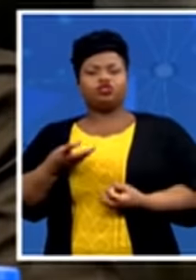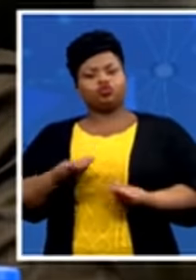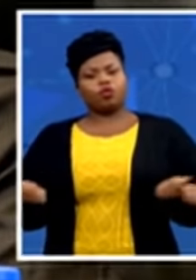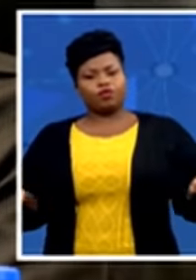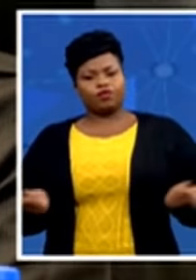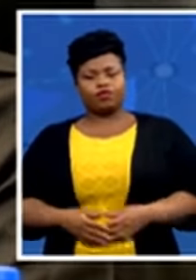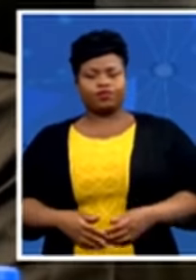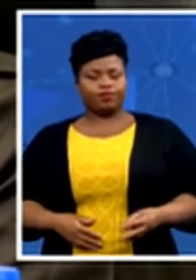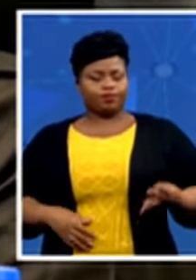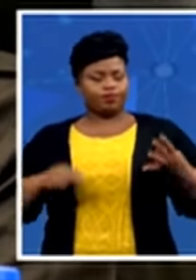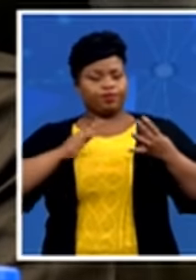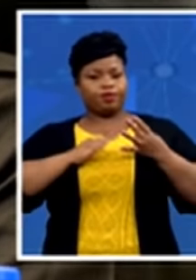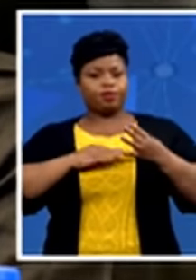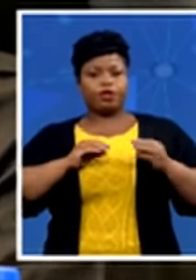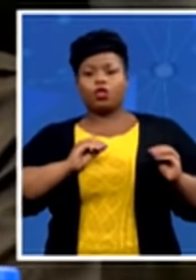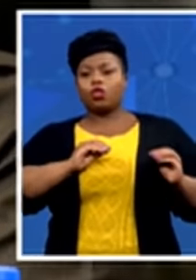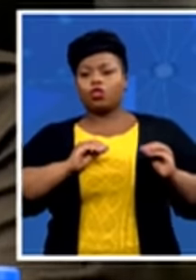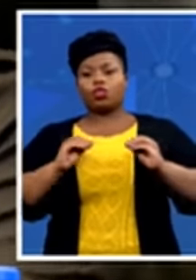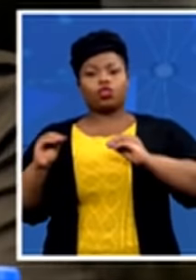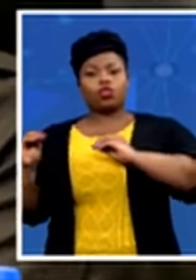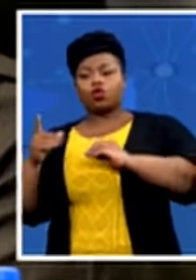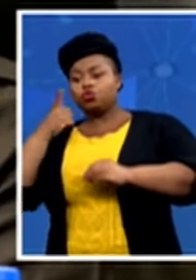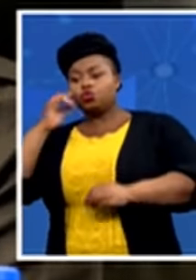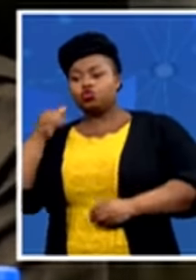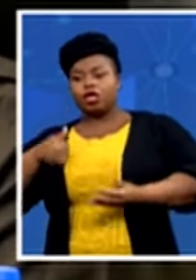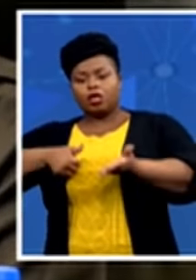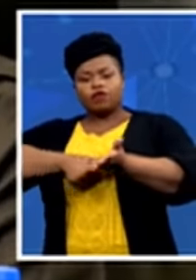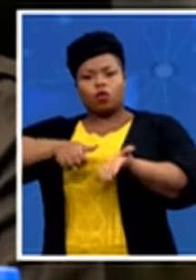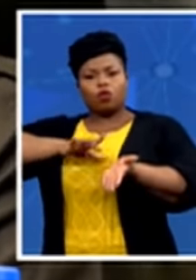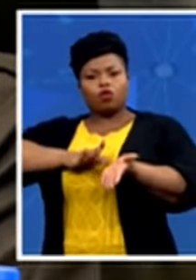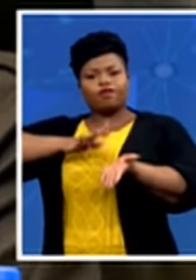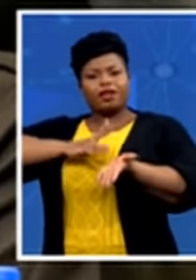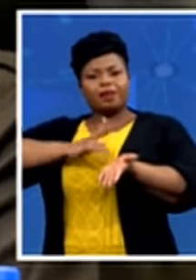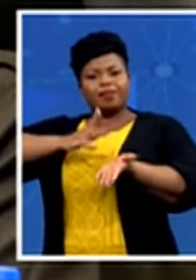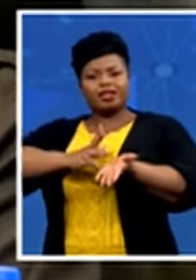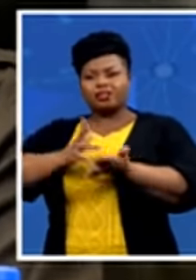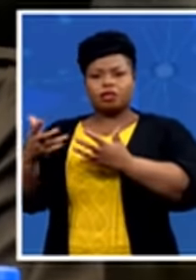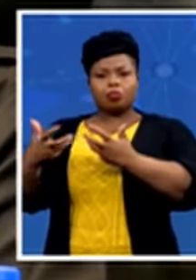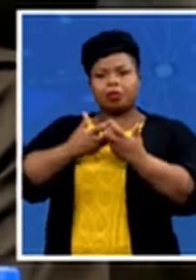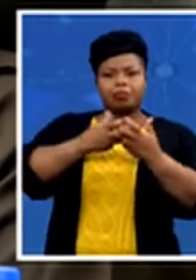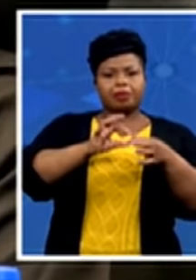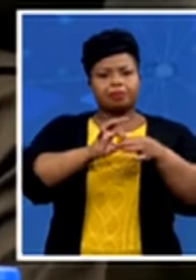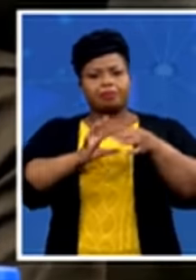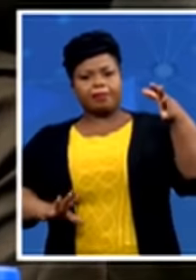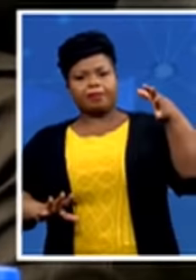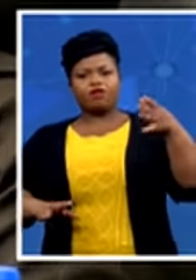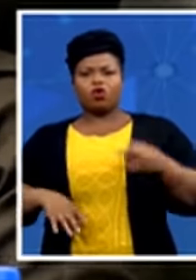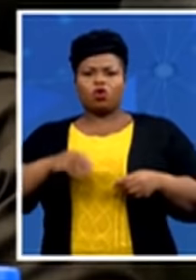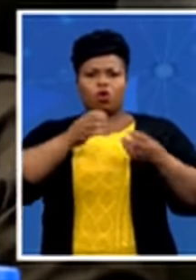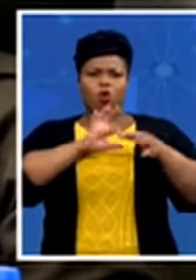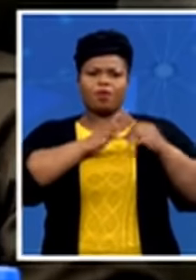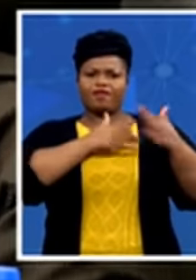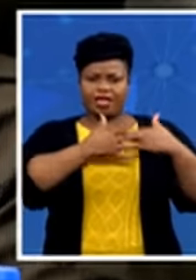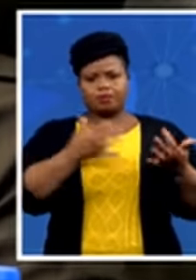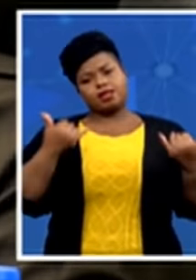fingerprints. Capture units are not linked to Home Affairs. That has now been addressed. Why we are